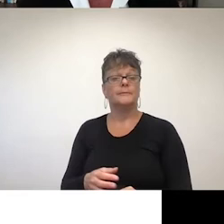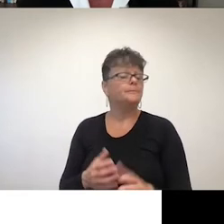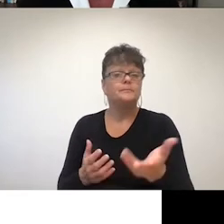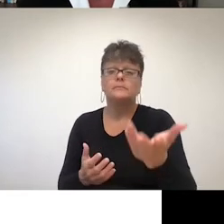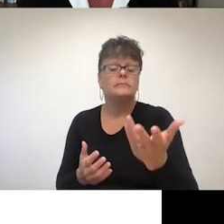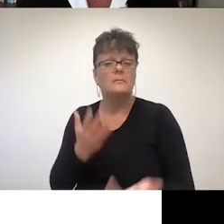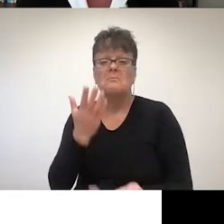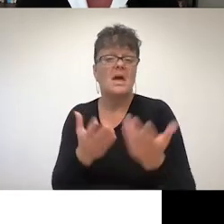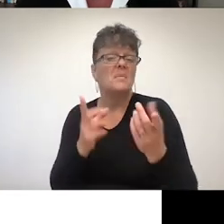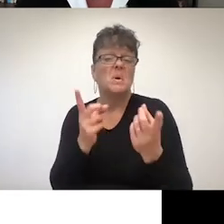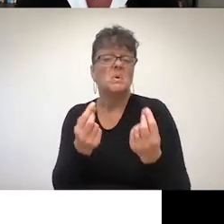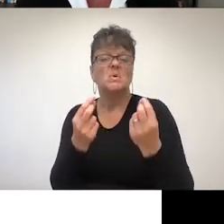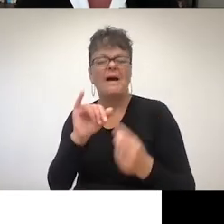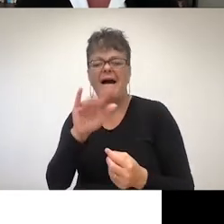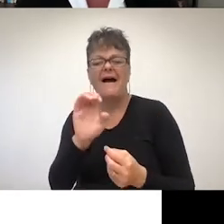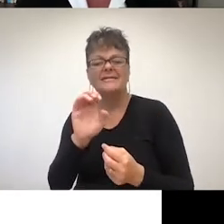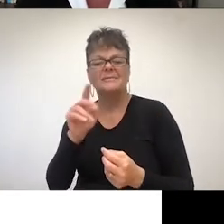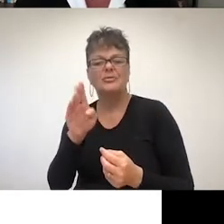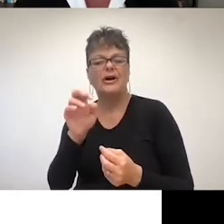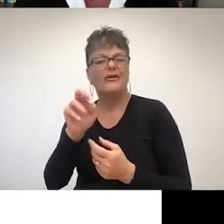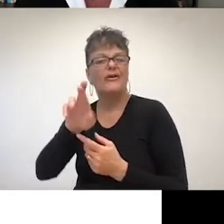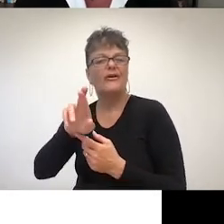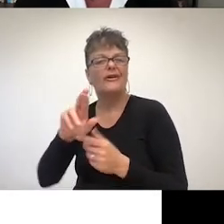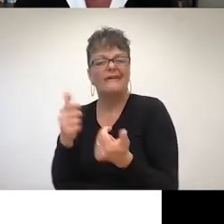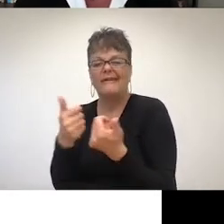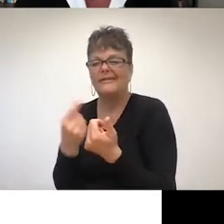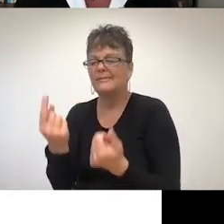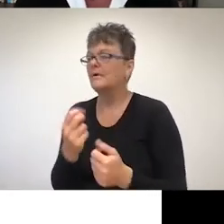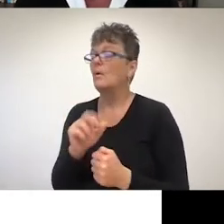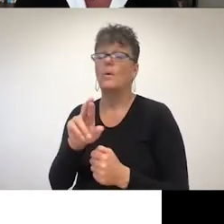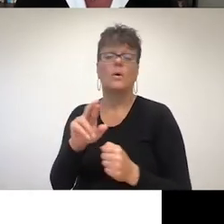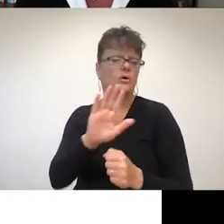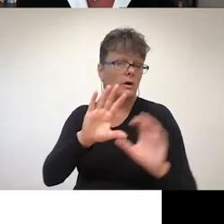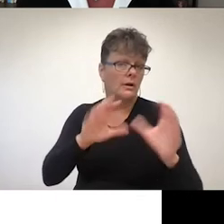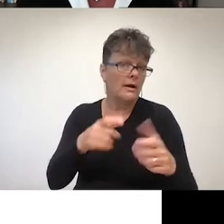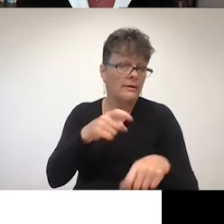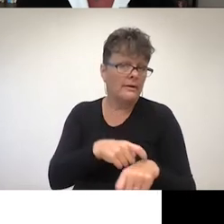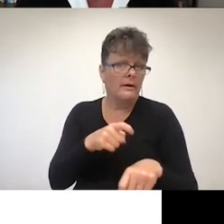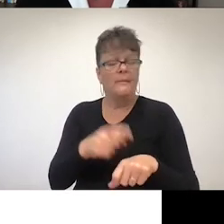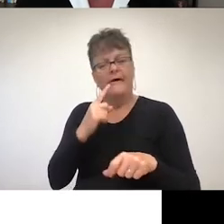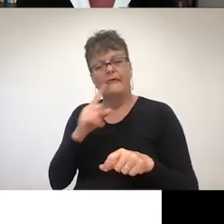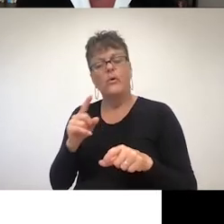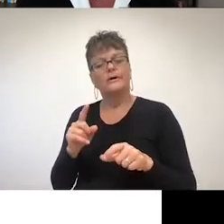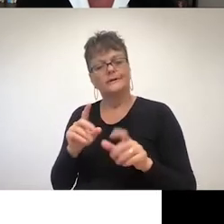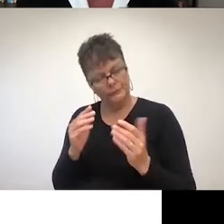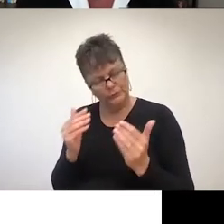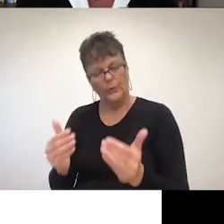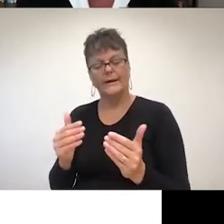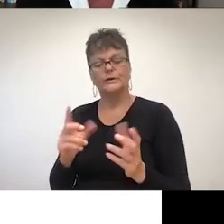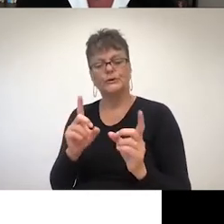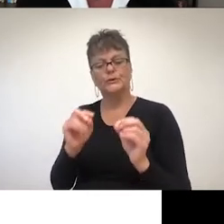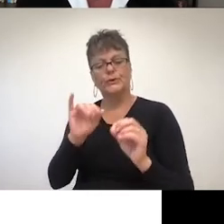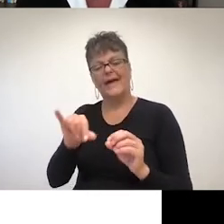short icebreaker game, again, in small groups, or maybe you take a little bit of class time or module time to have those icebreakers. This is the kind of